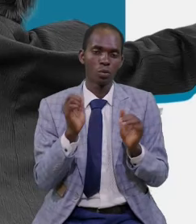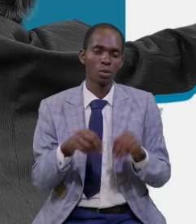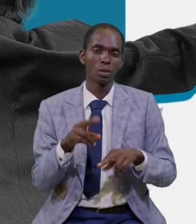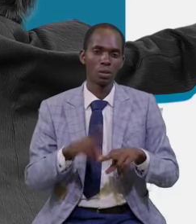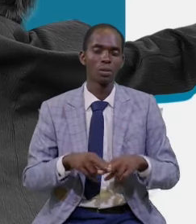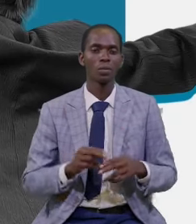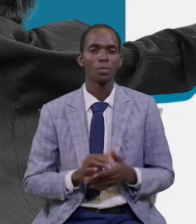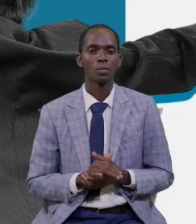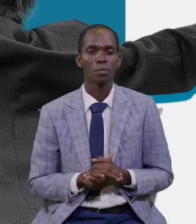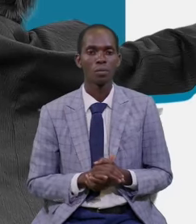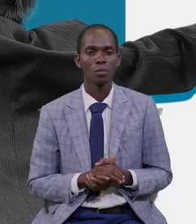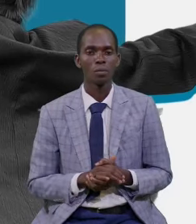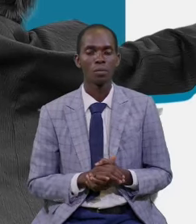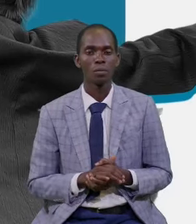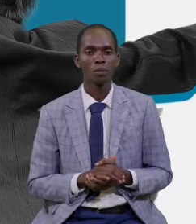Our counselors,